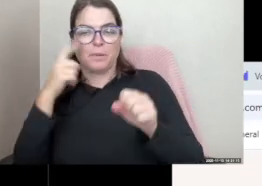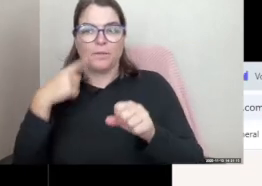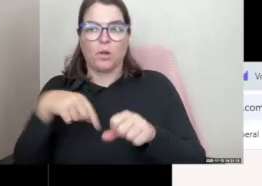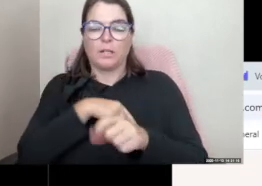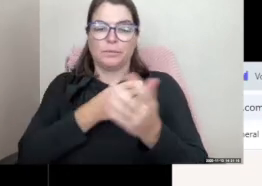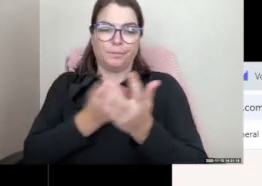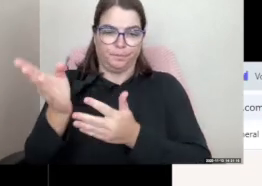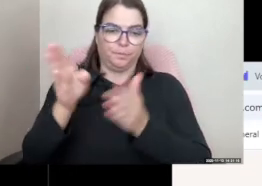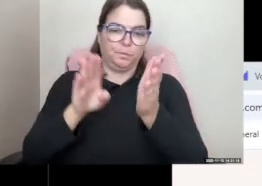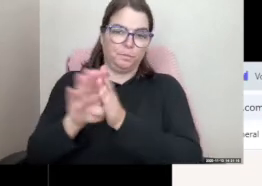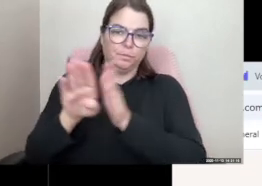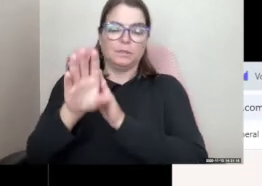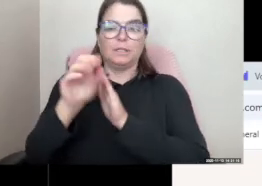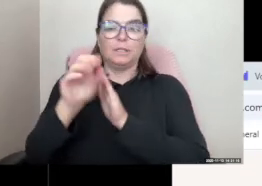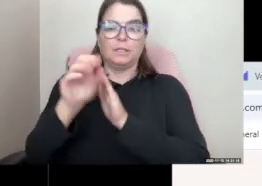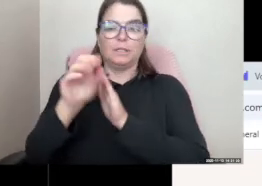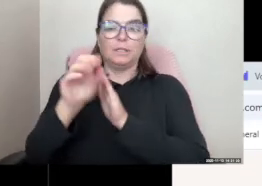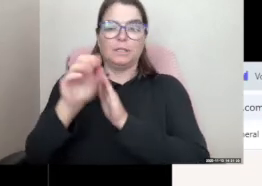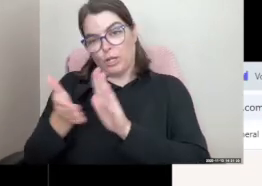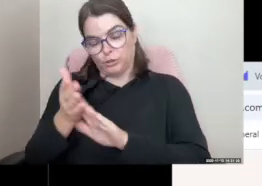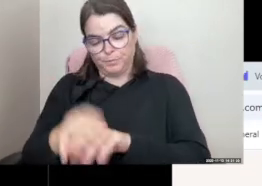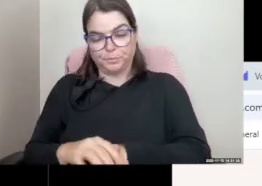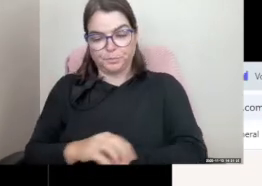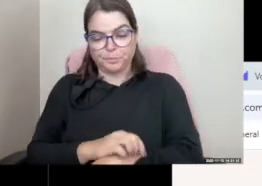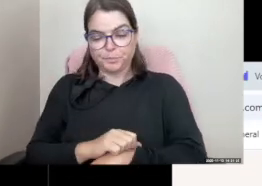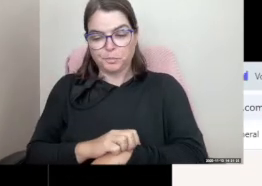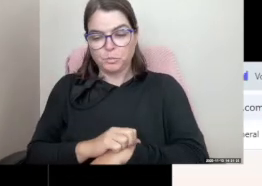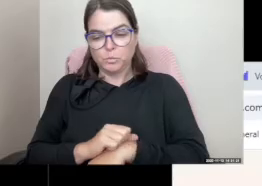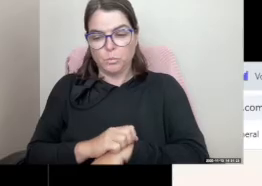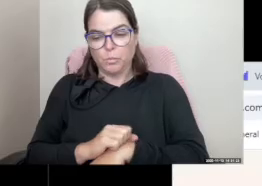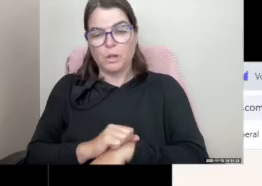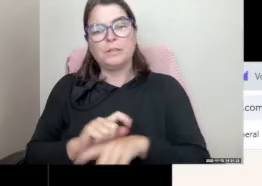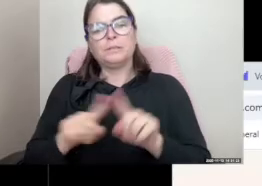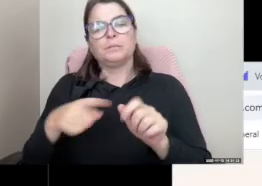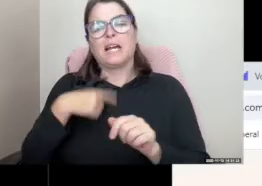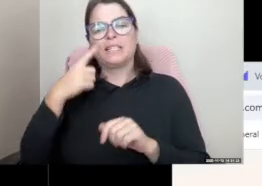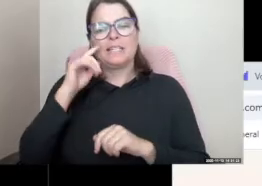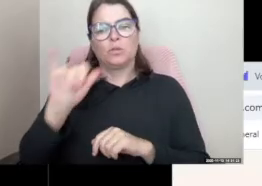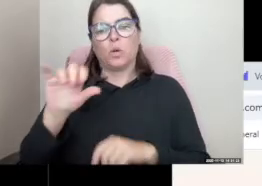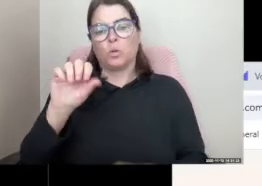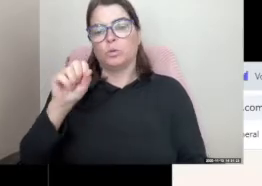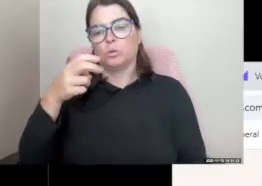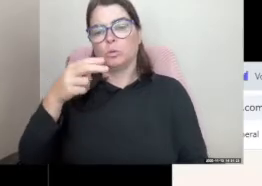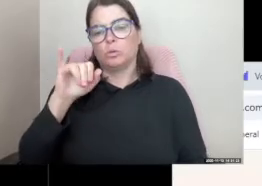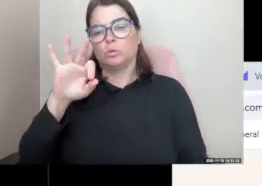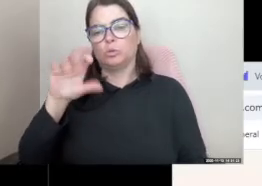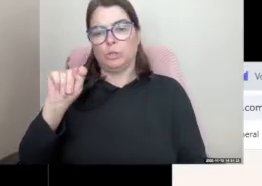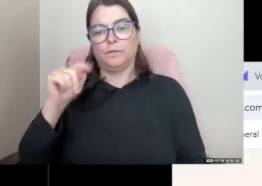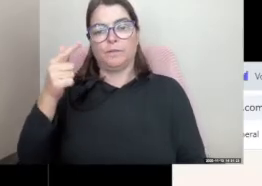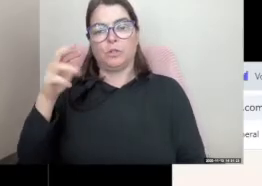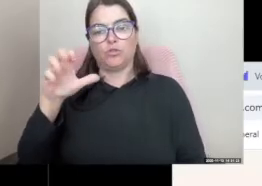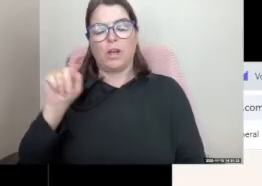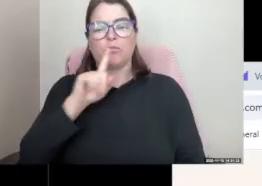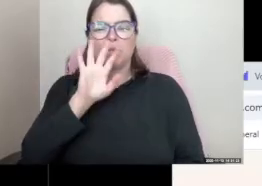that's in operation in San Francisco. Huge thanks to Carb and Peter and everyone there who's helped to make it